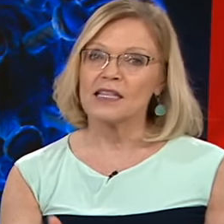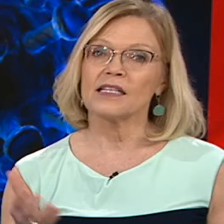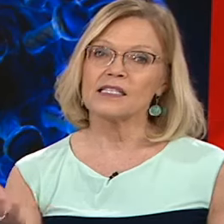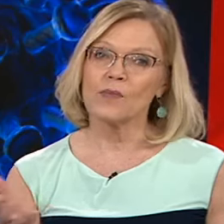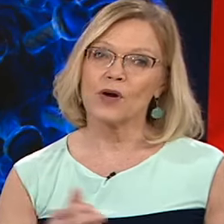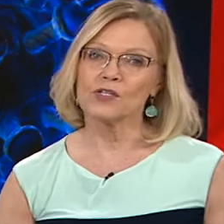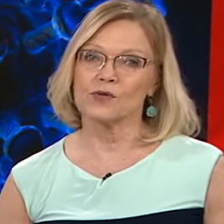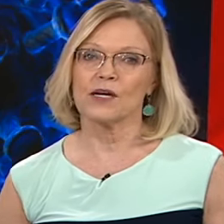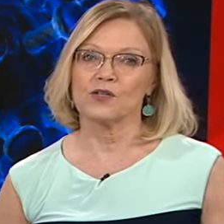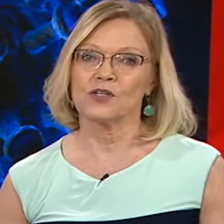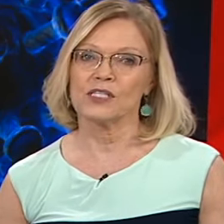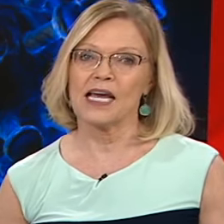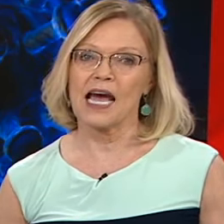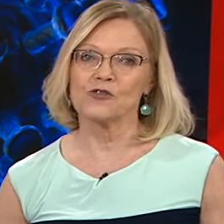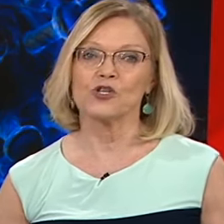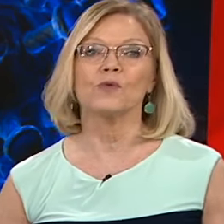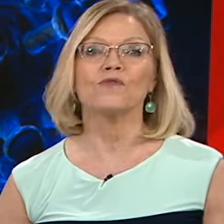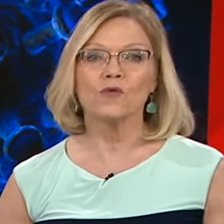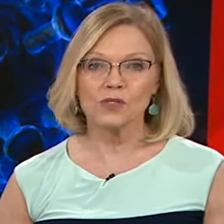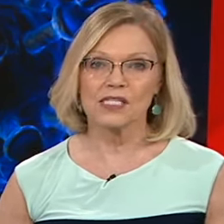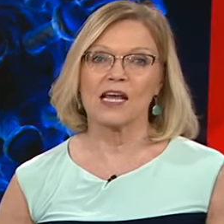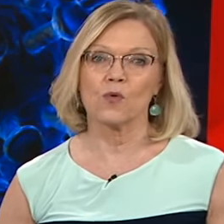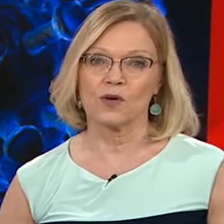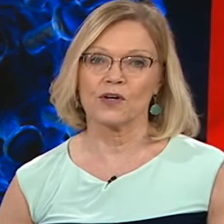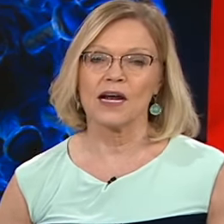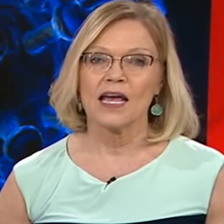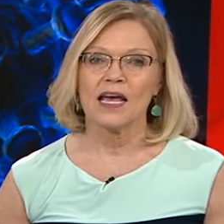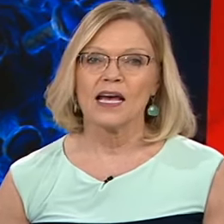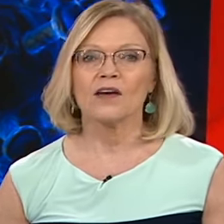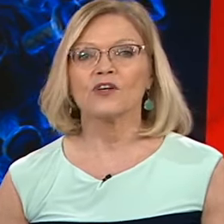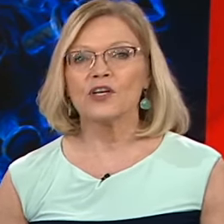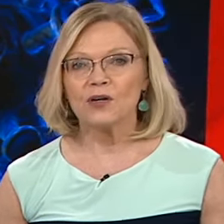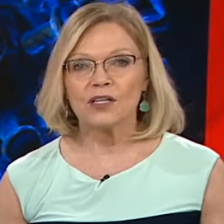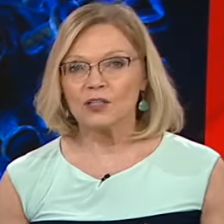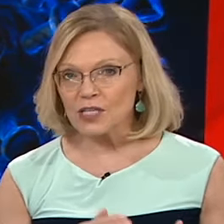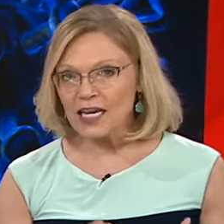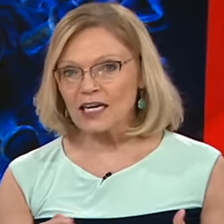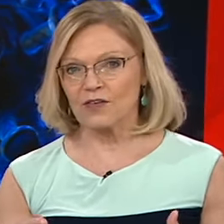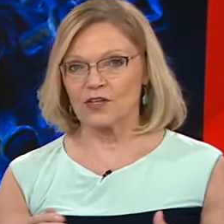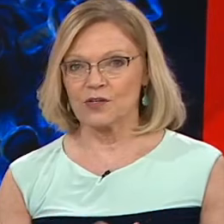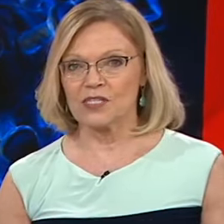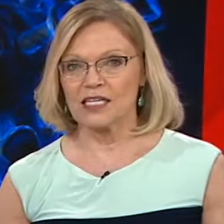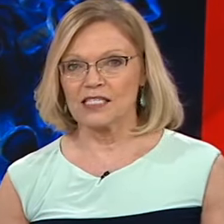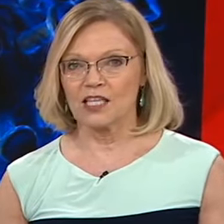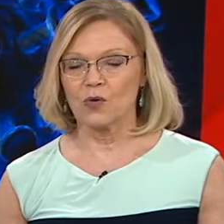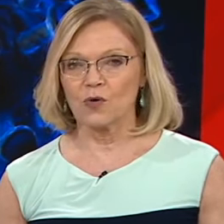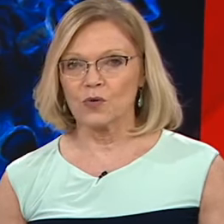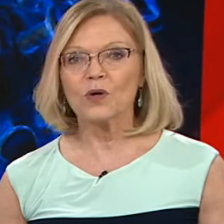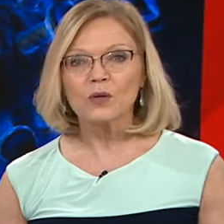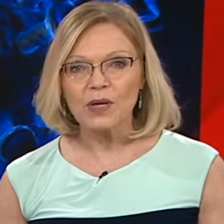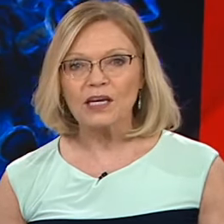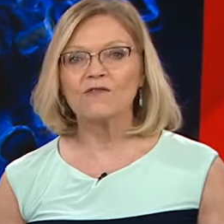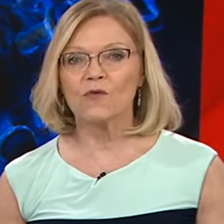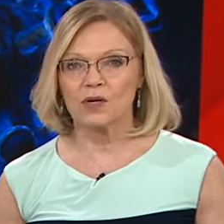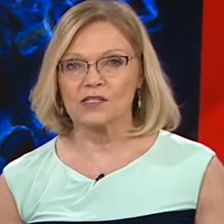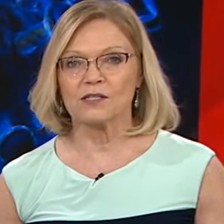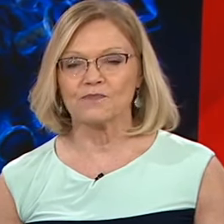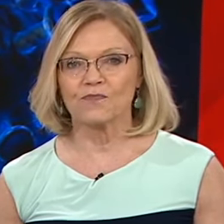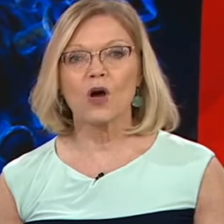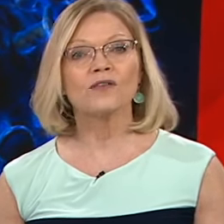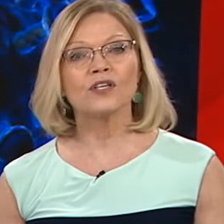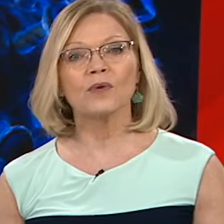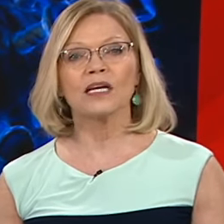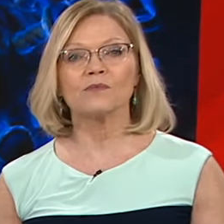park, then the state parks director could take action to enforce that order. Lieutenant Governor Husted said the order will be